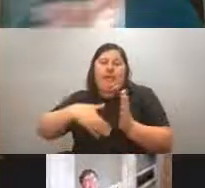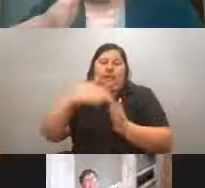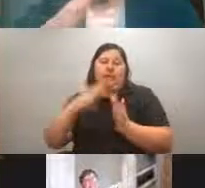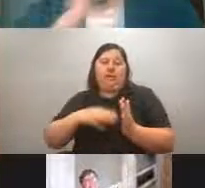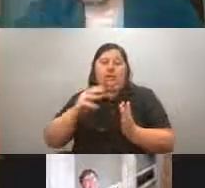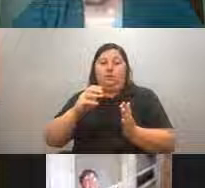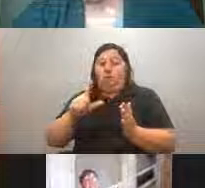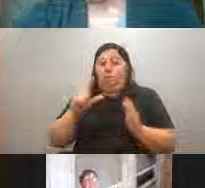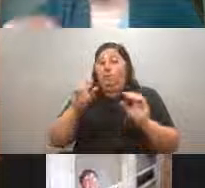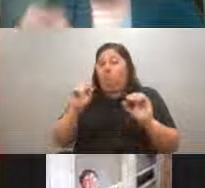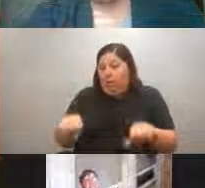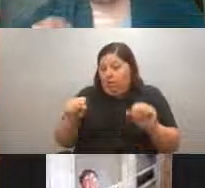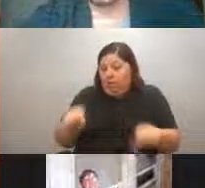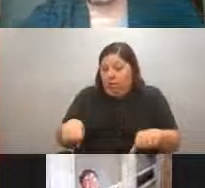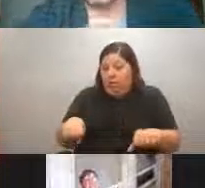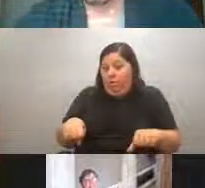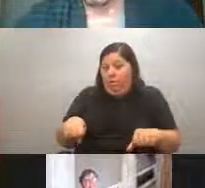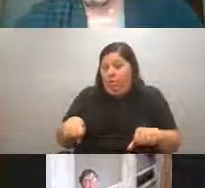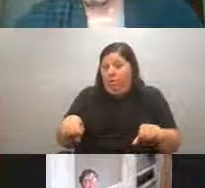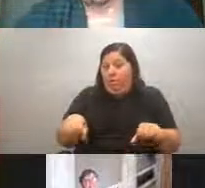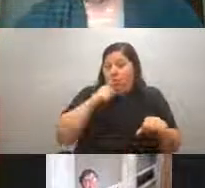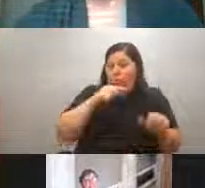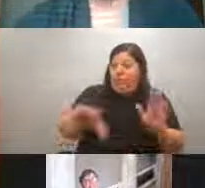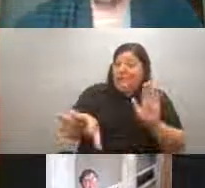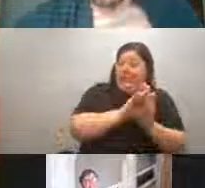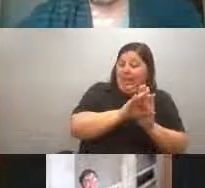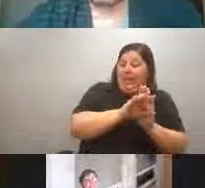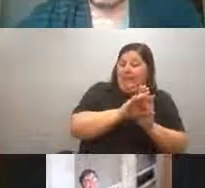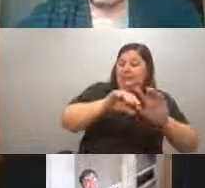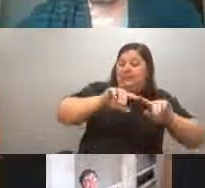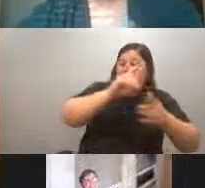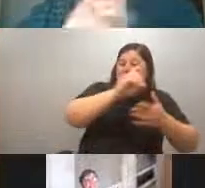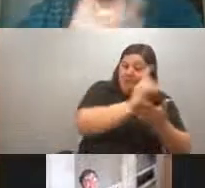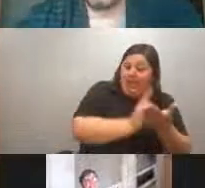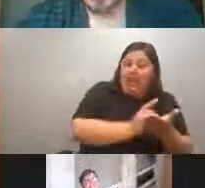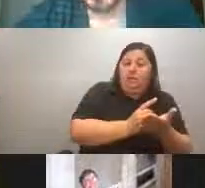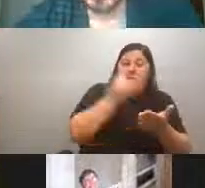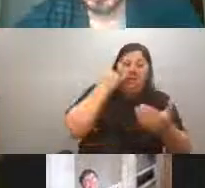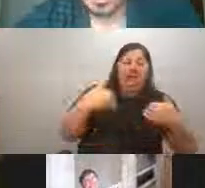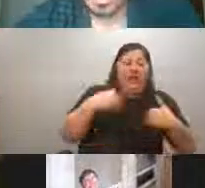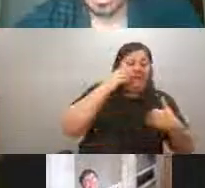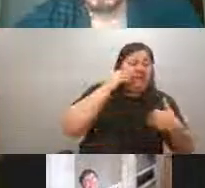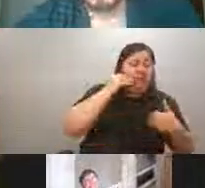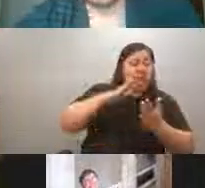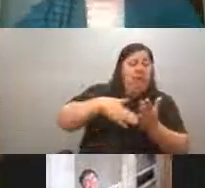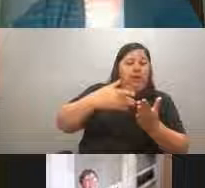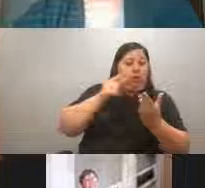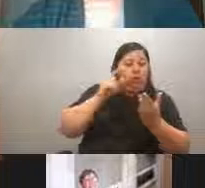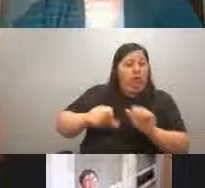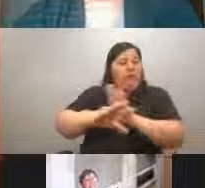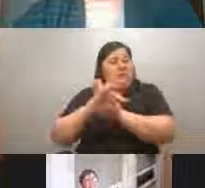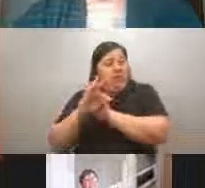could very well be the selected artist and artist team, especially if they have that experience, but it doesn't have to be. And I